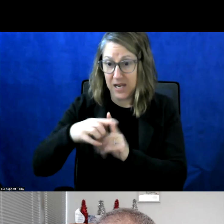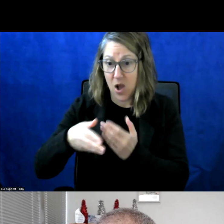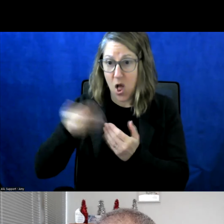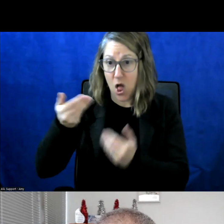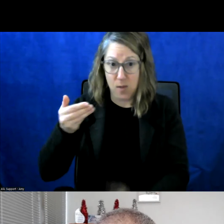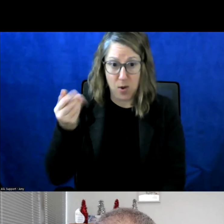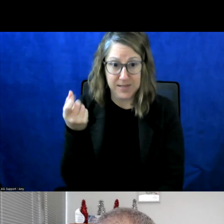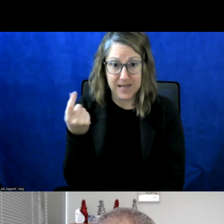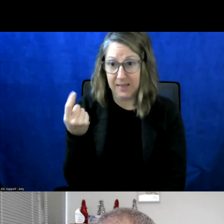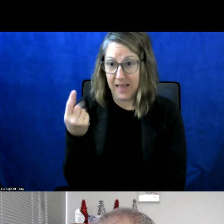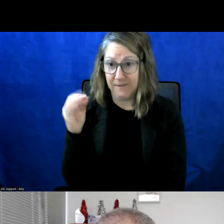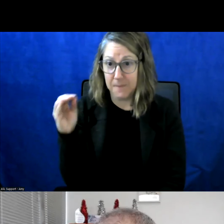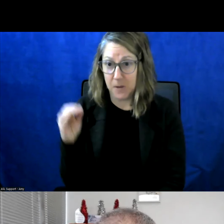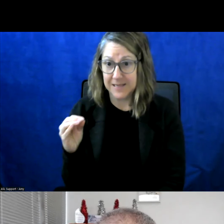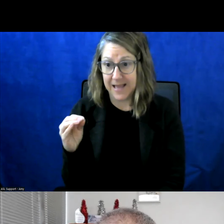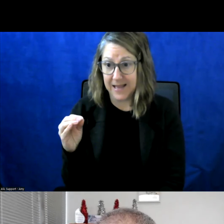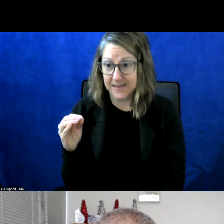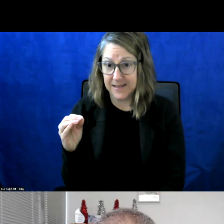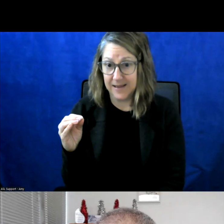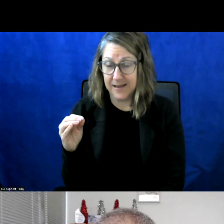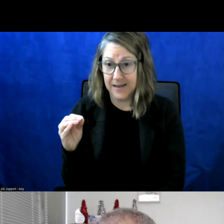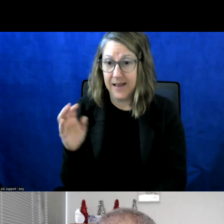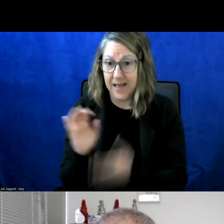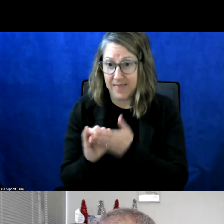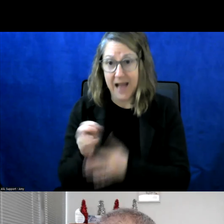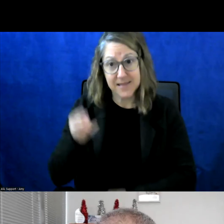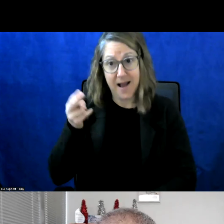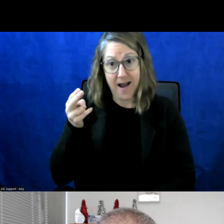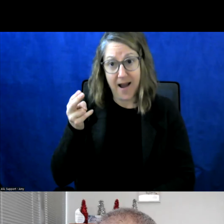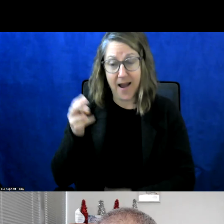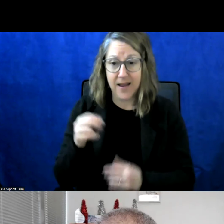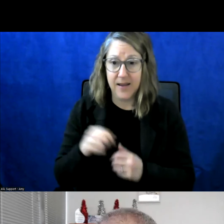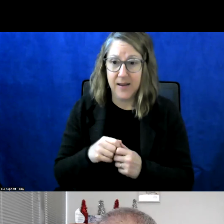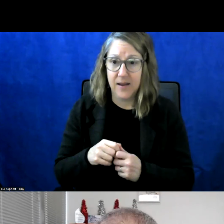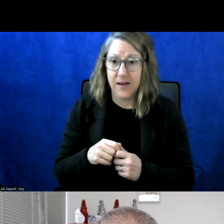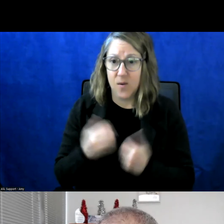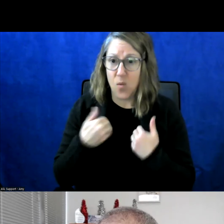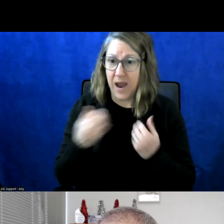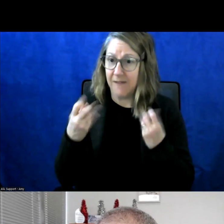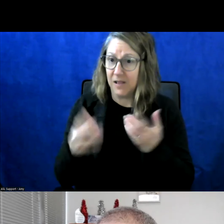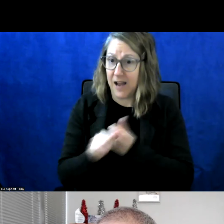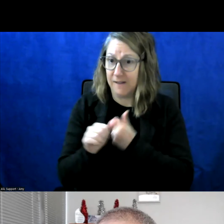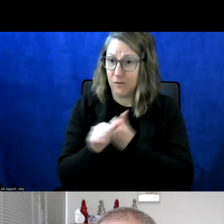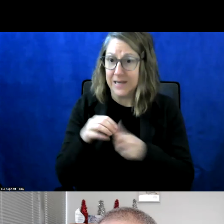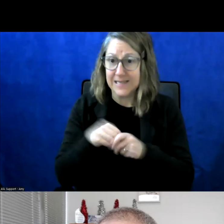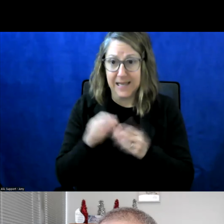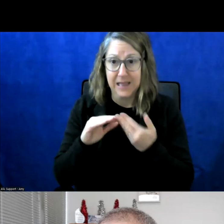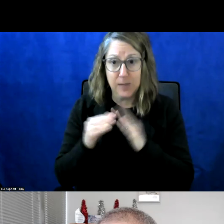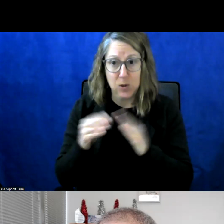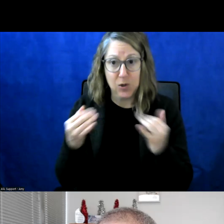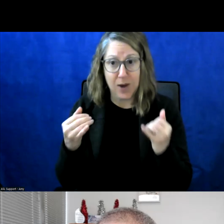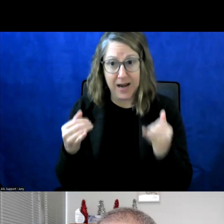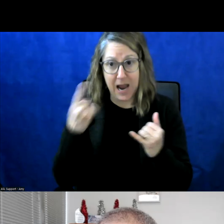to 11%. So that's getting very high. We have a lot of risk in the community right now